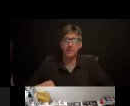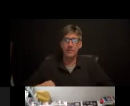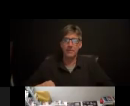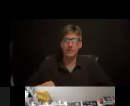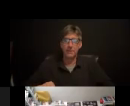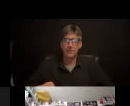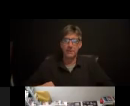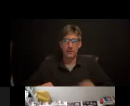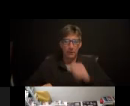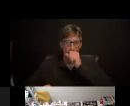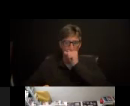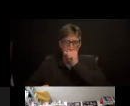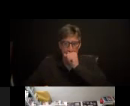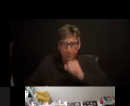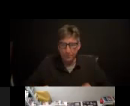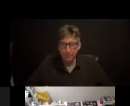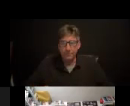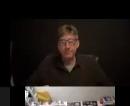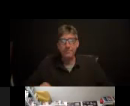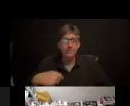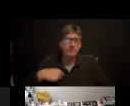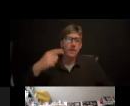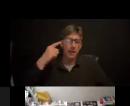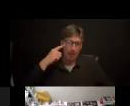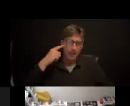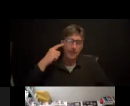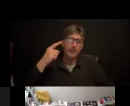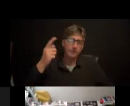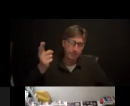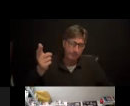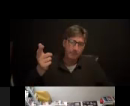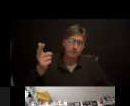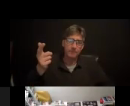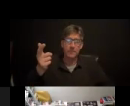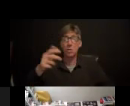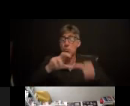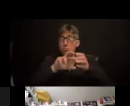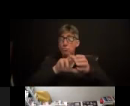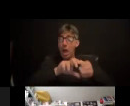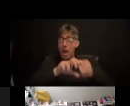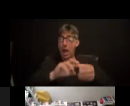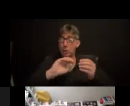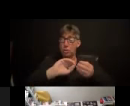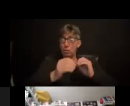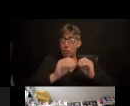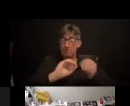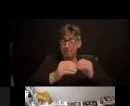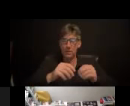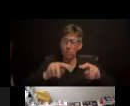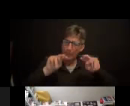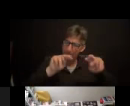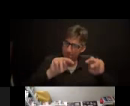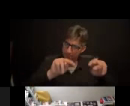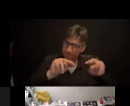I don't want to get out of school and speak here, but I think largely saying, I think ridership, and we have the ability to look at ridership throughout the